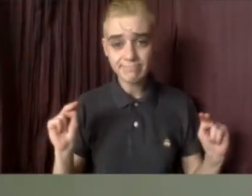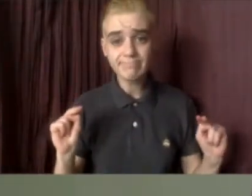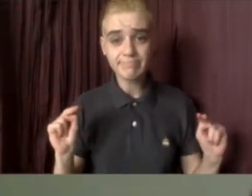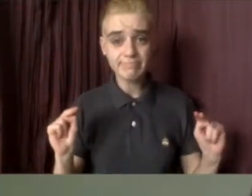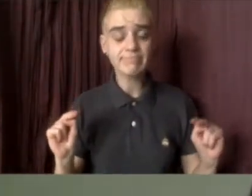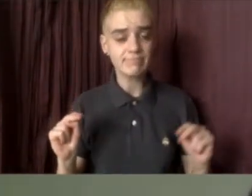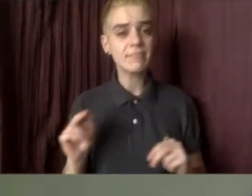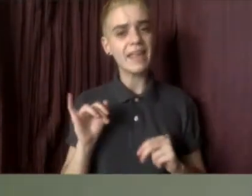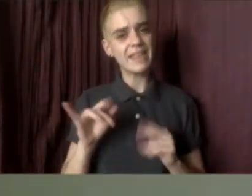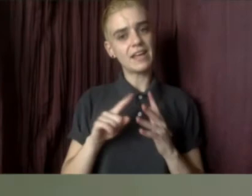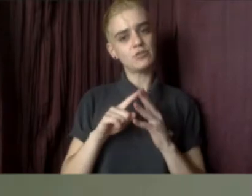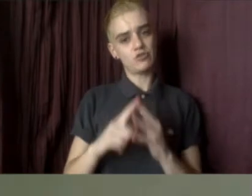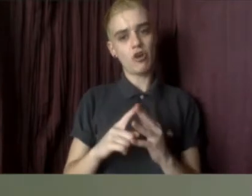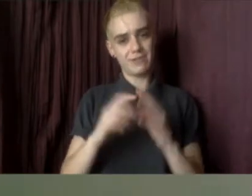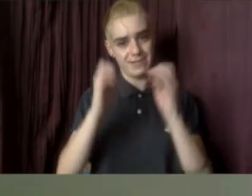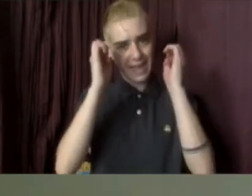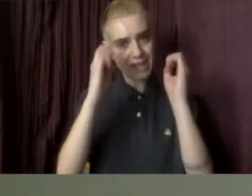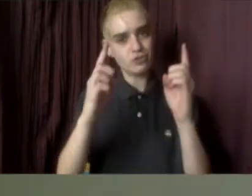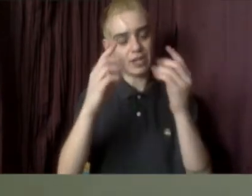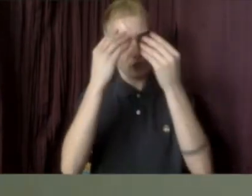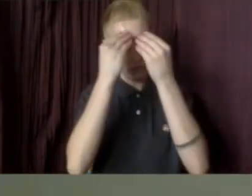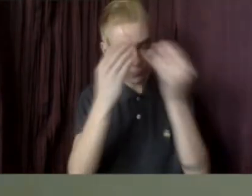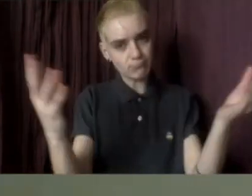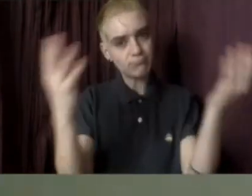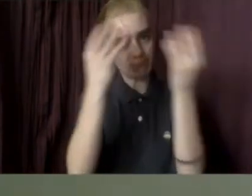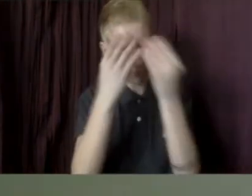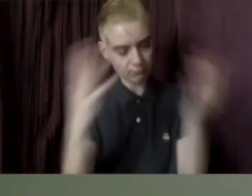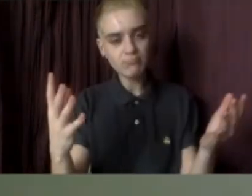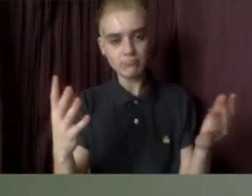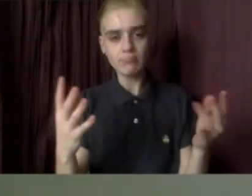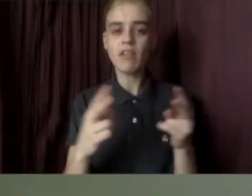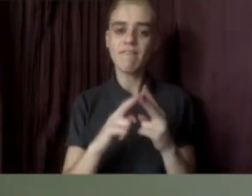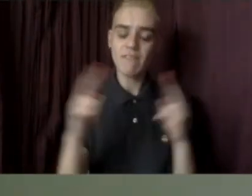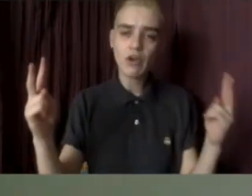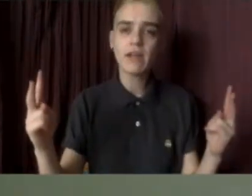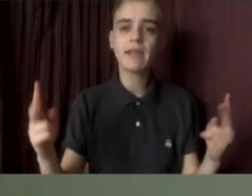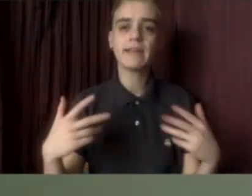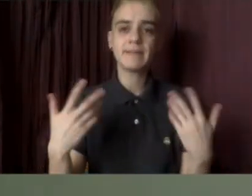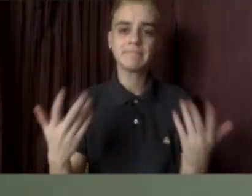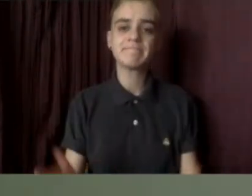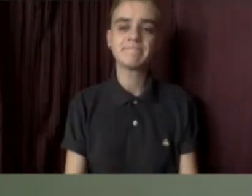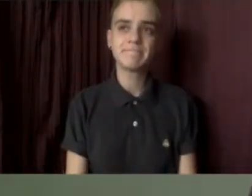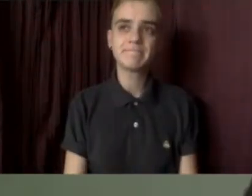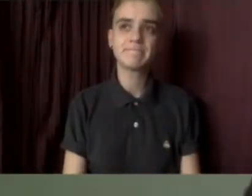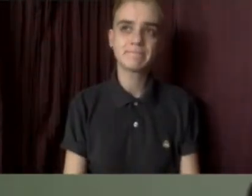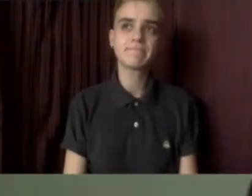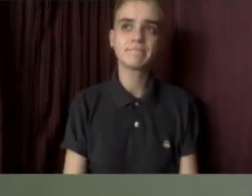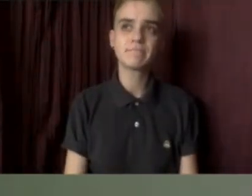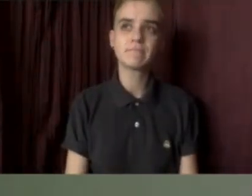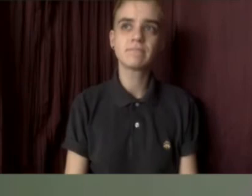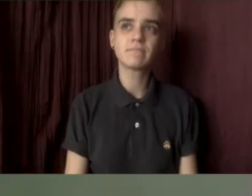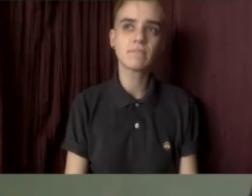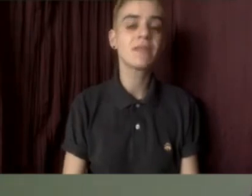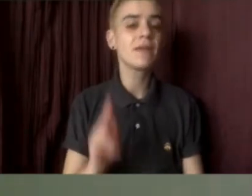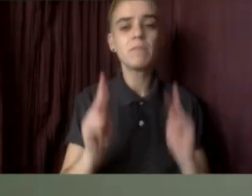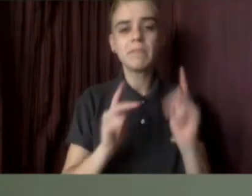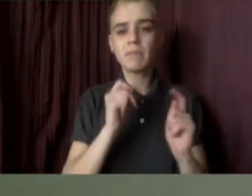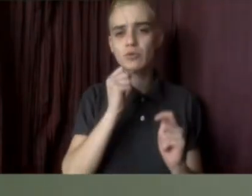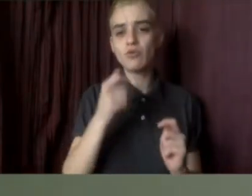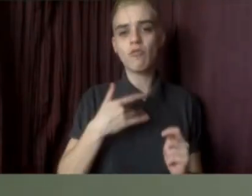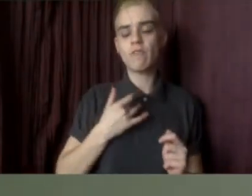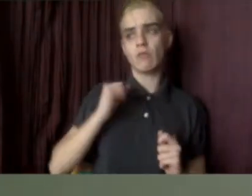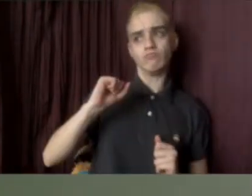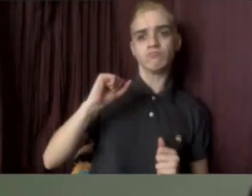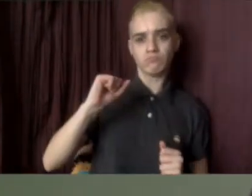Episcopal, the network does have real resources that you can use in your congregations to continue the conversation as